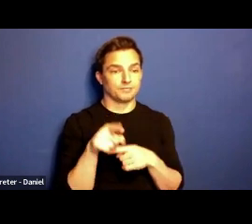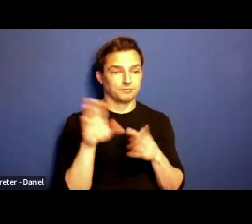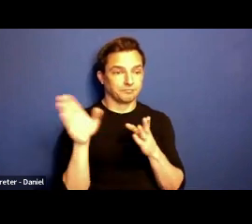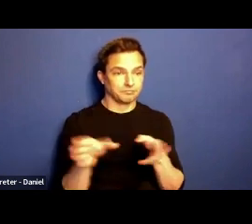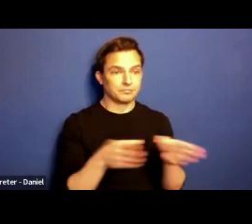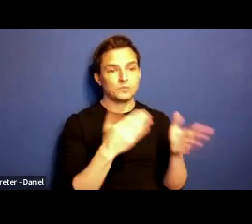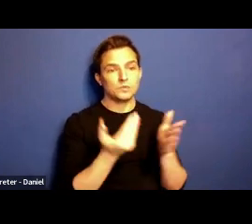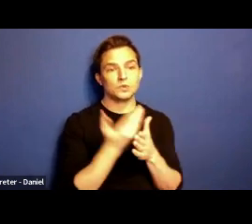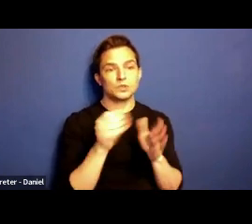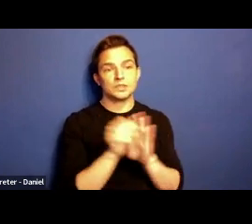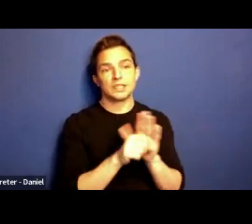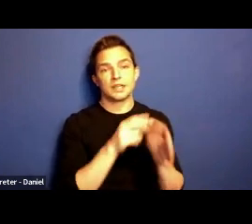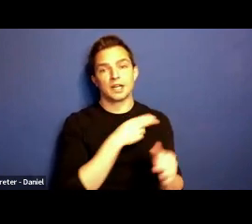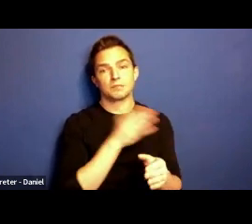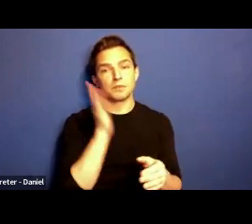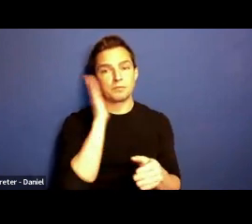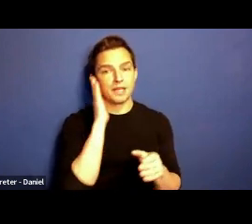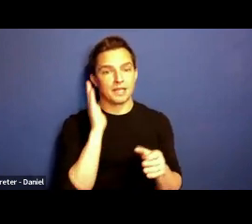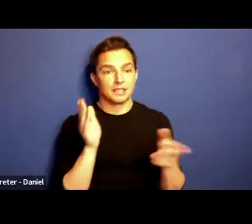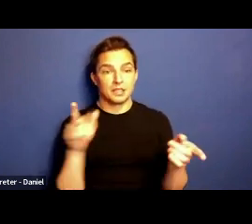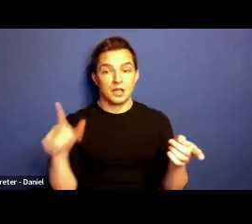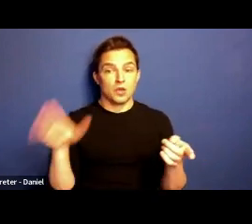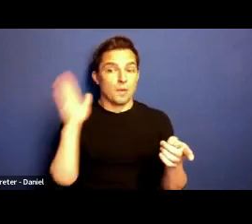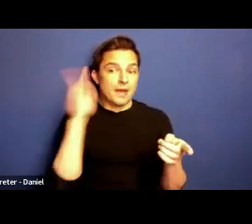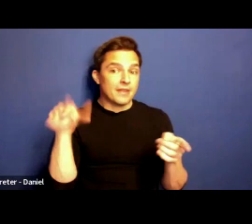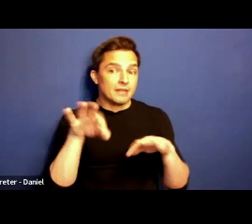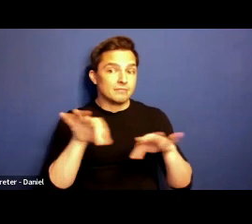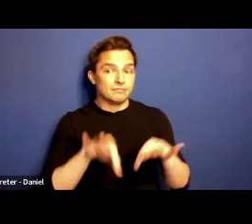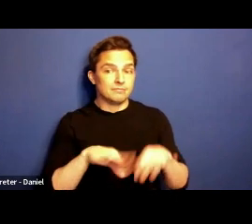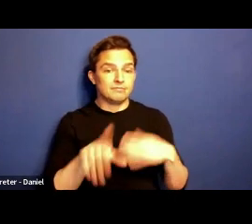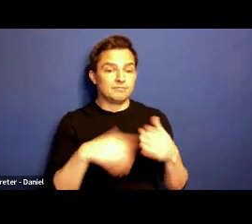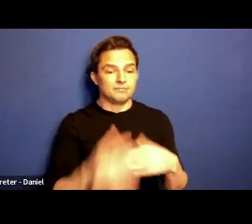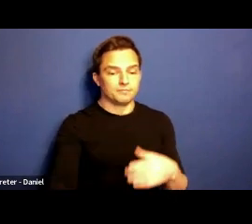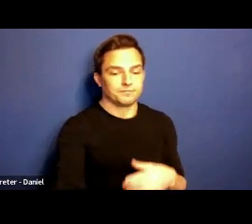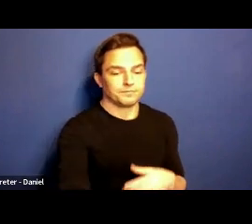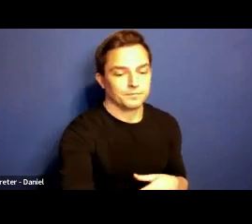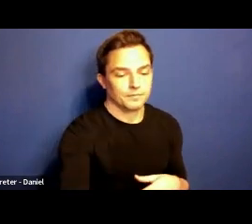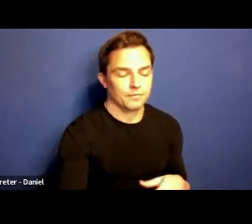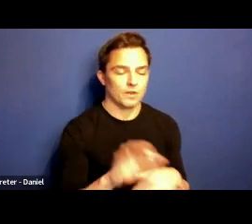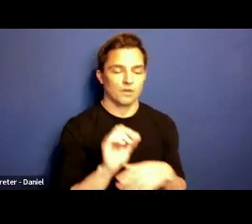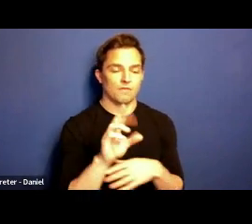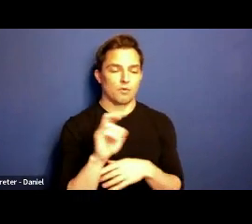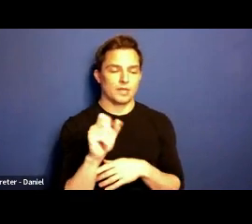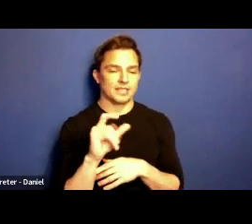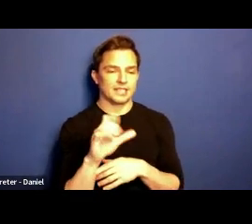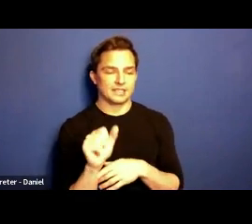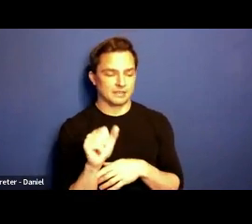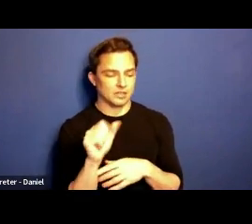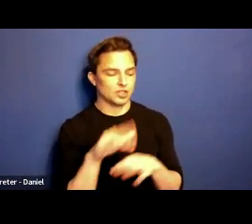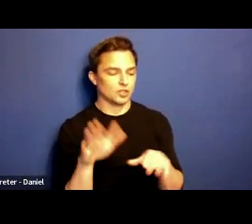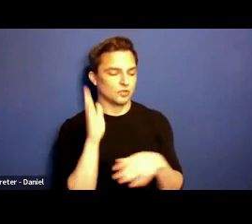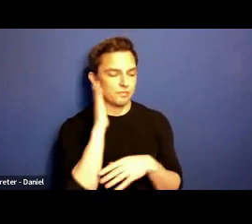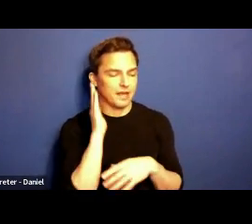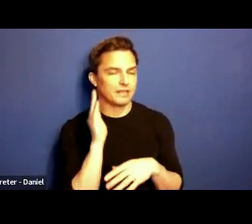state hospital beds. And those beds that they described were all forensic or children's beds to address a specific